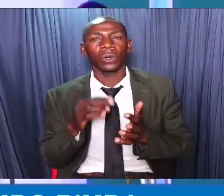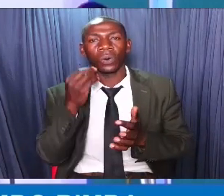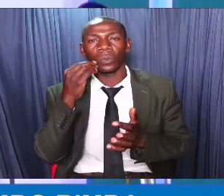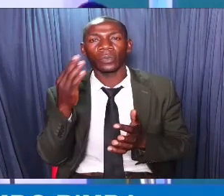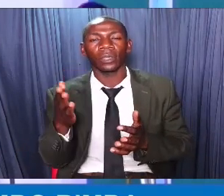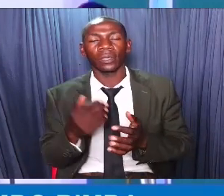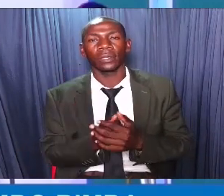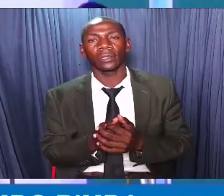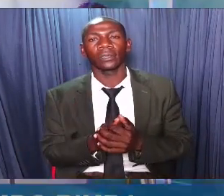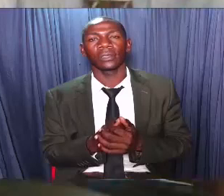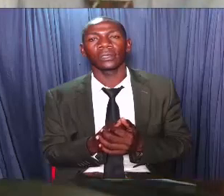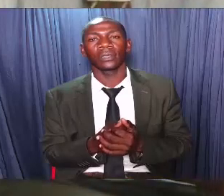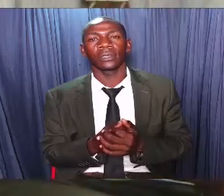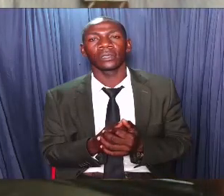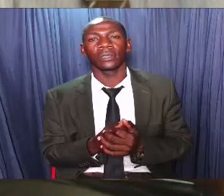home.